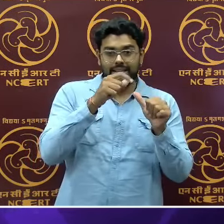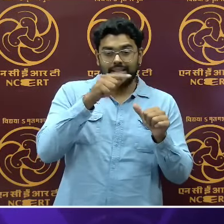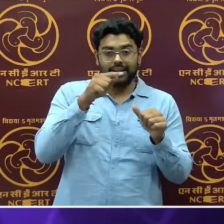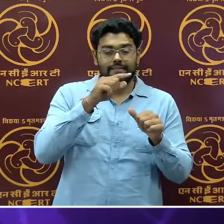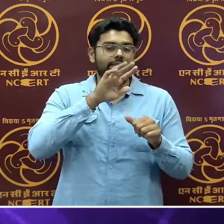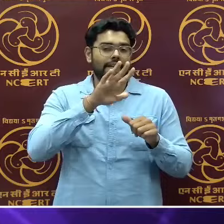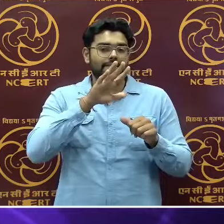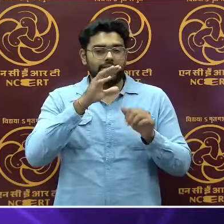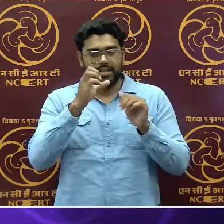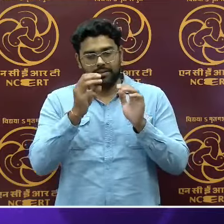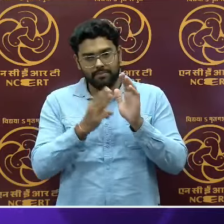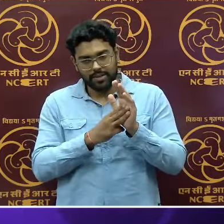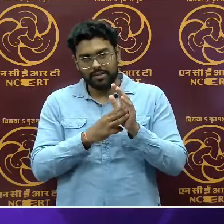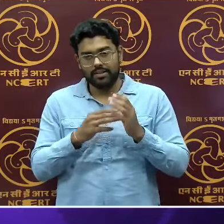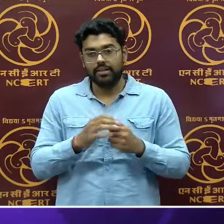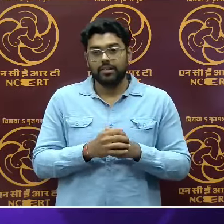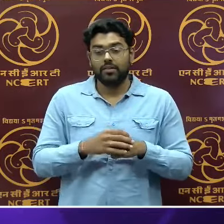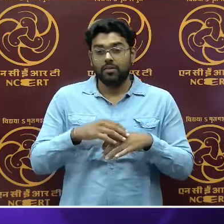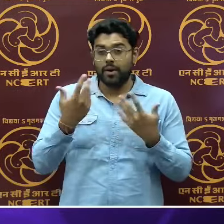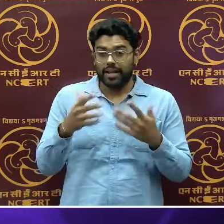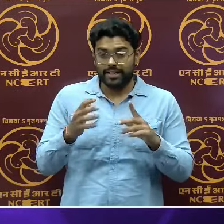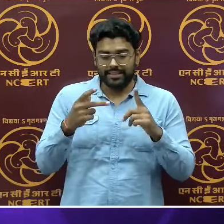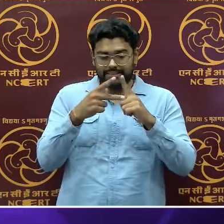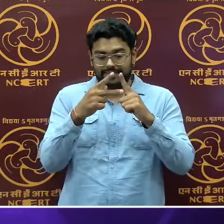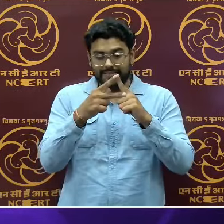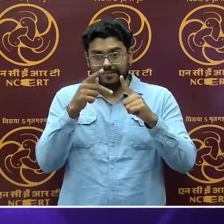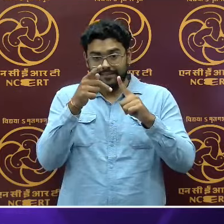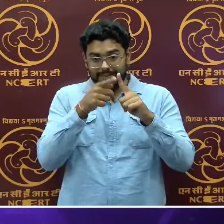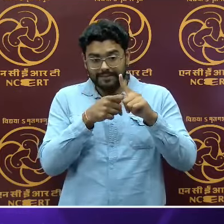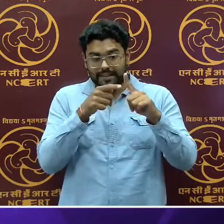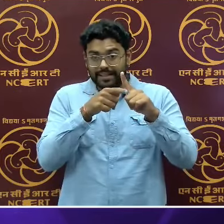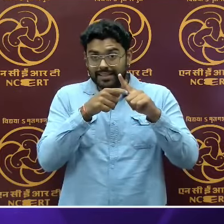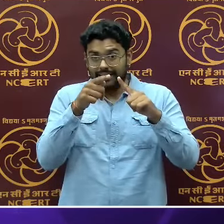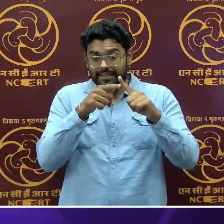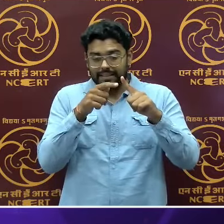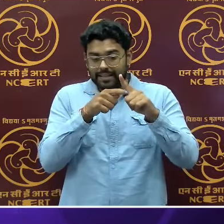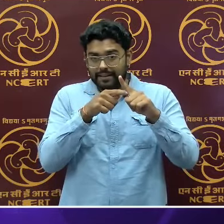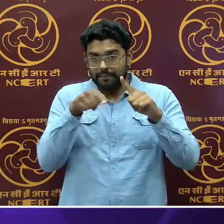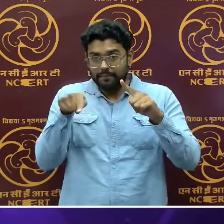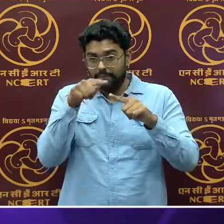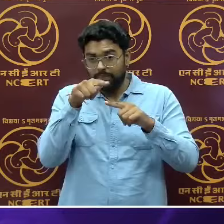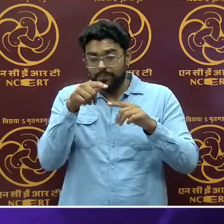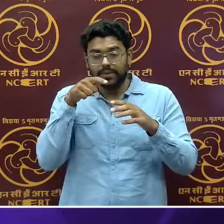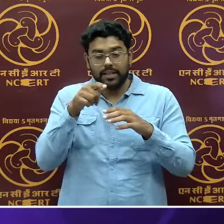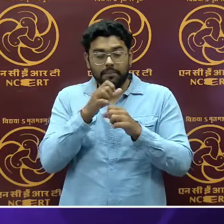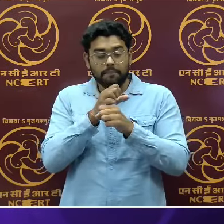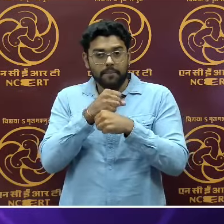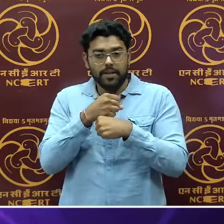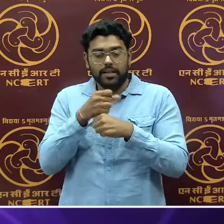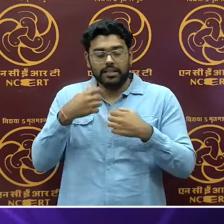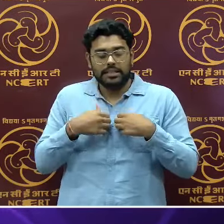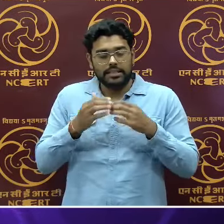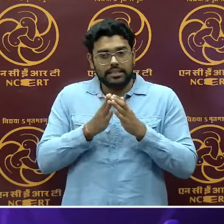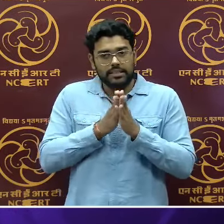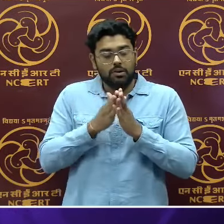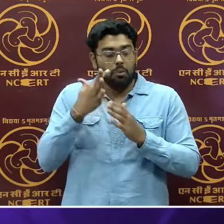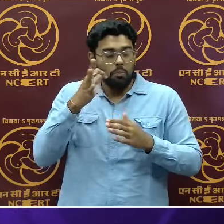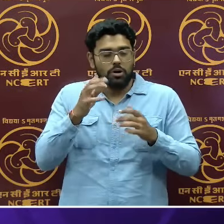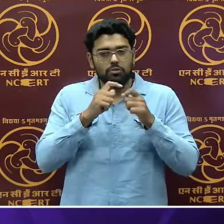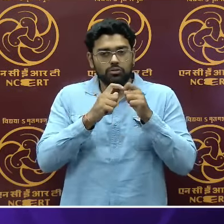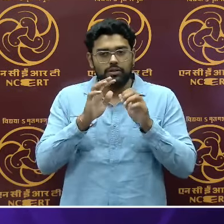5 centimeters. Construct an altitude from A to BC. This is also very interesting and important question,